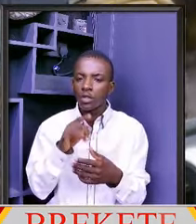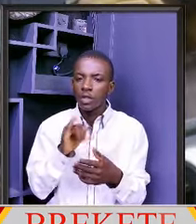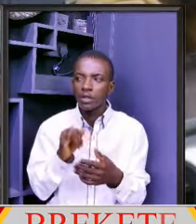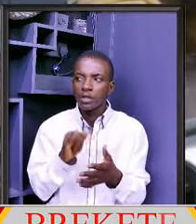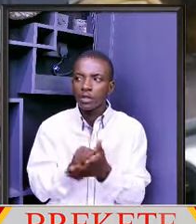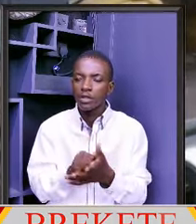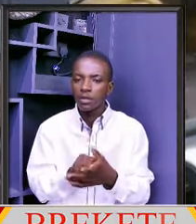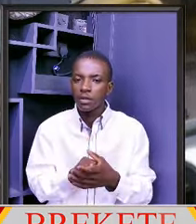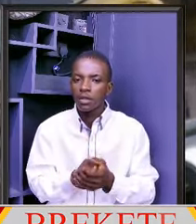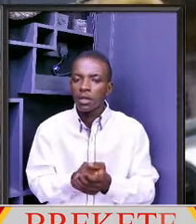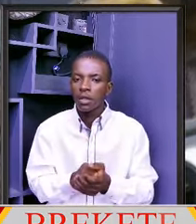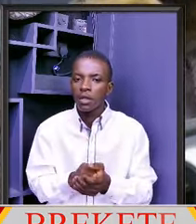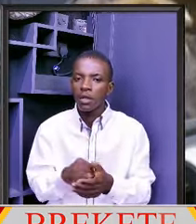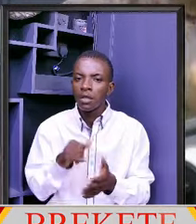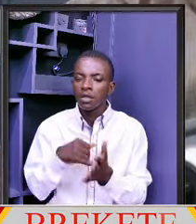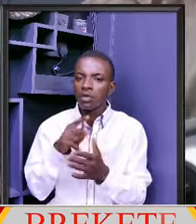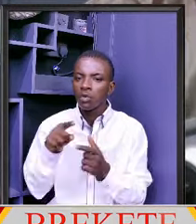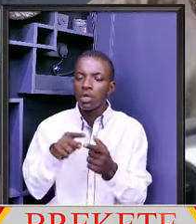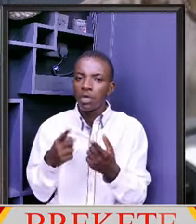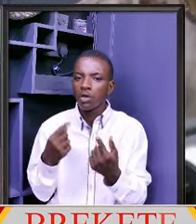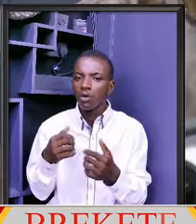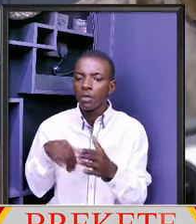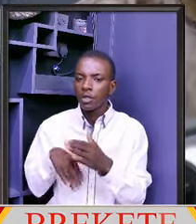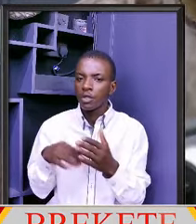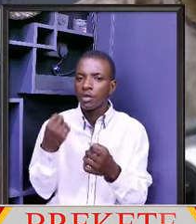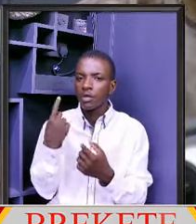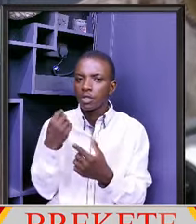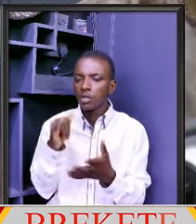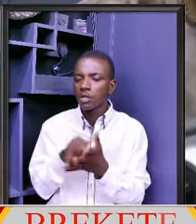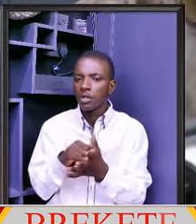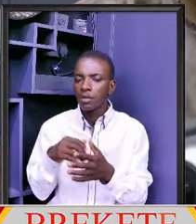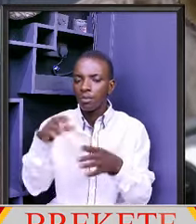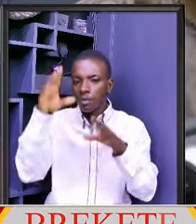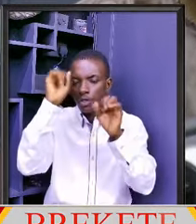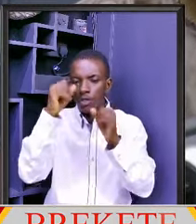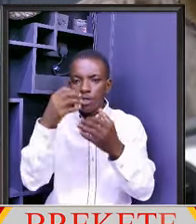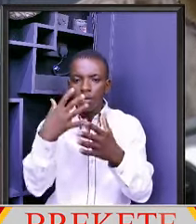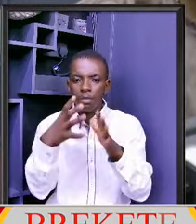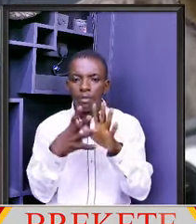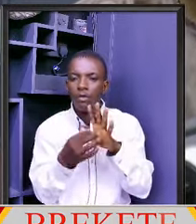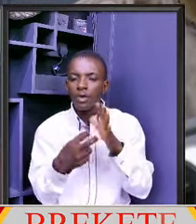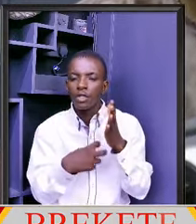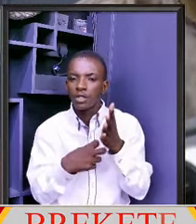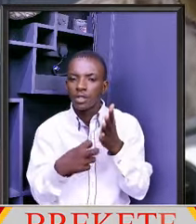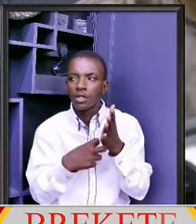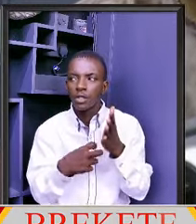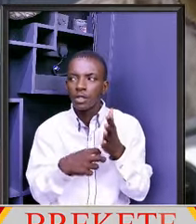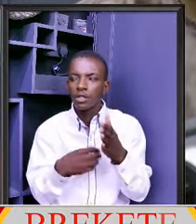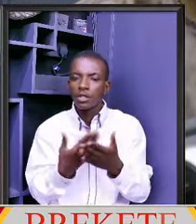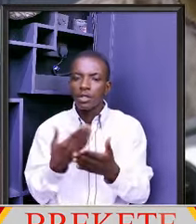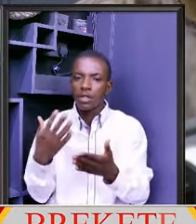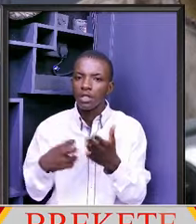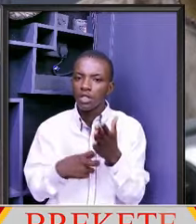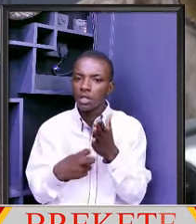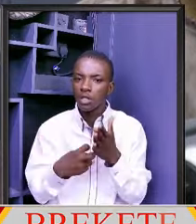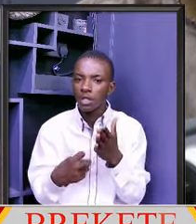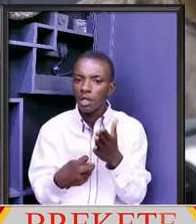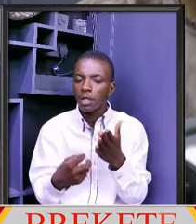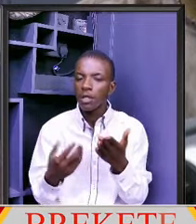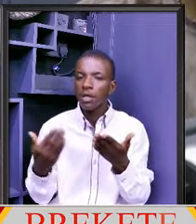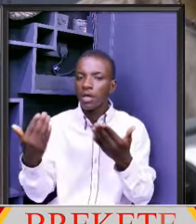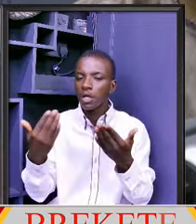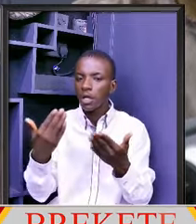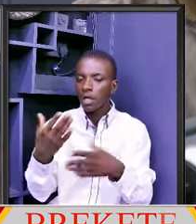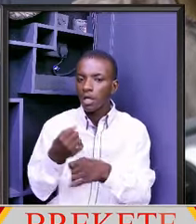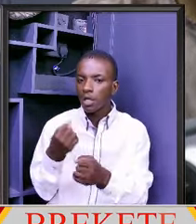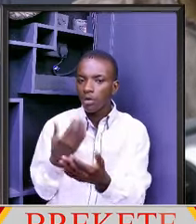that it is when I came in, I understand that the president print the ticket. He sells the ticket. He